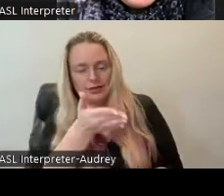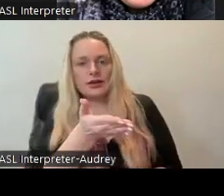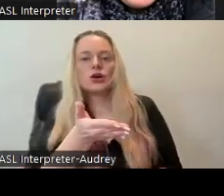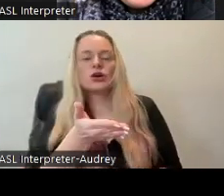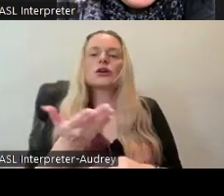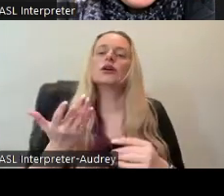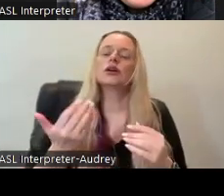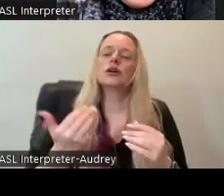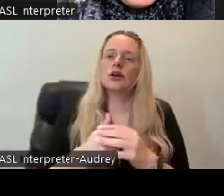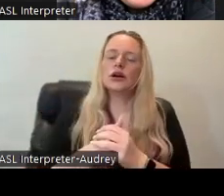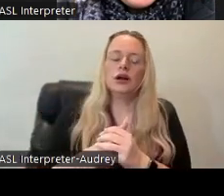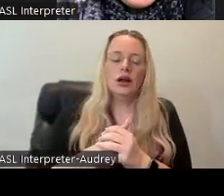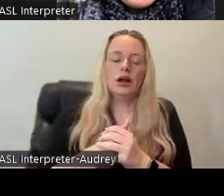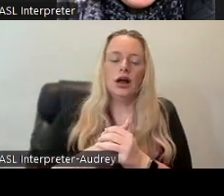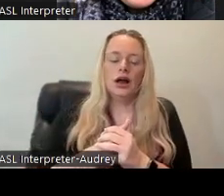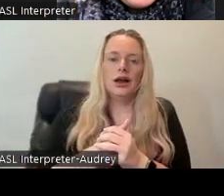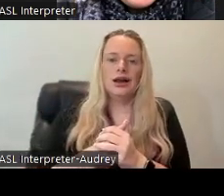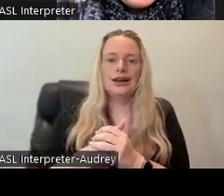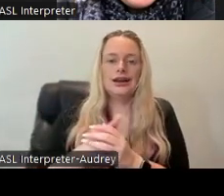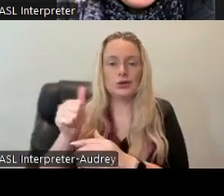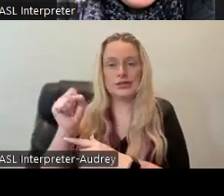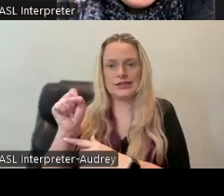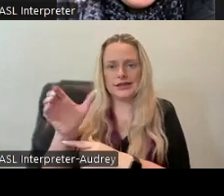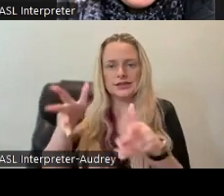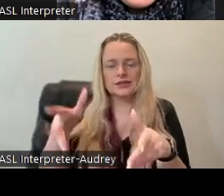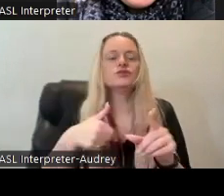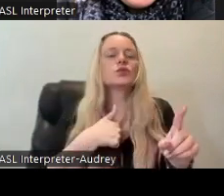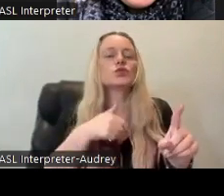Listen, this 10 seconds. This